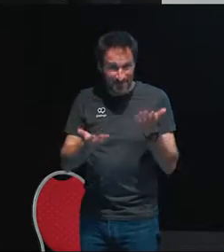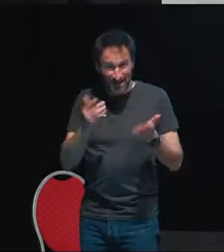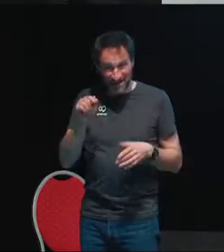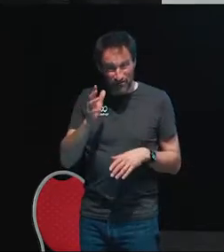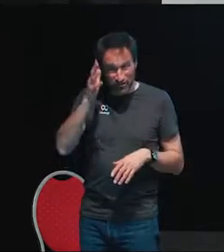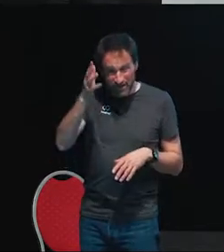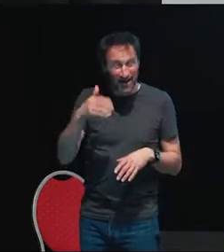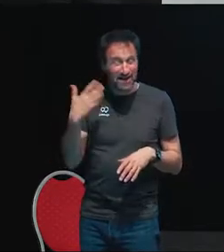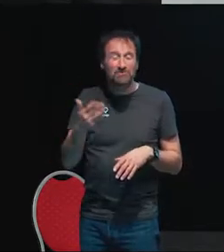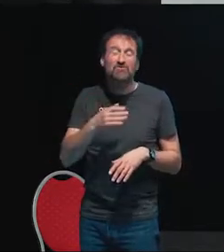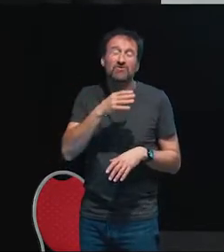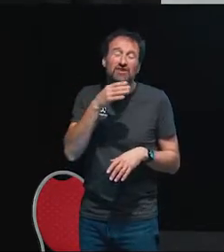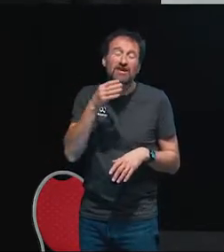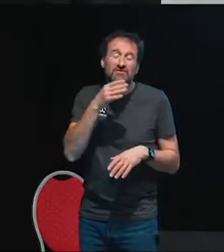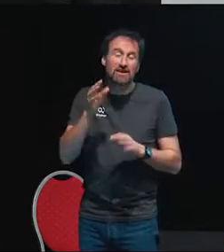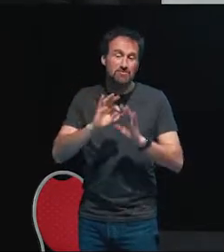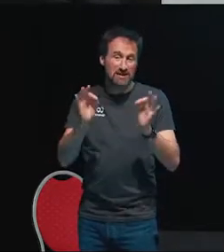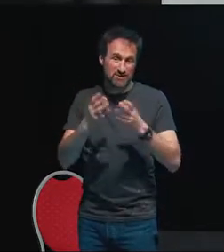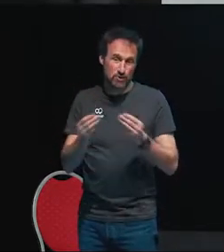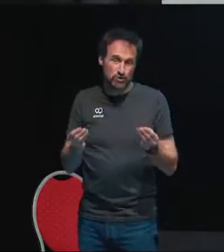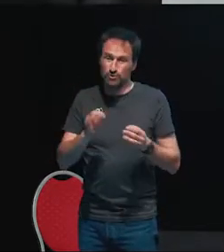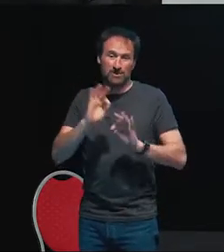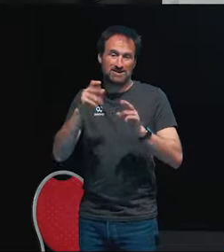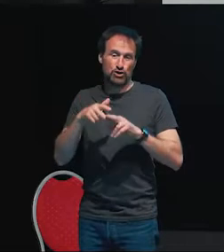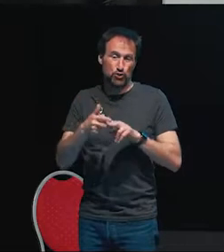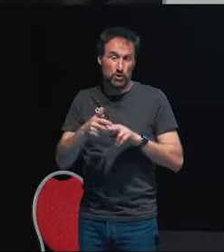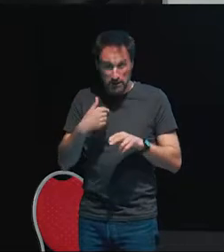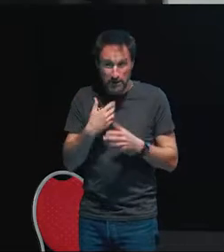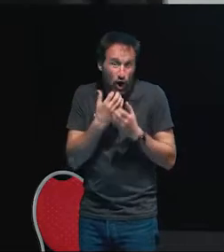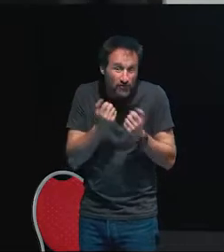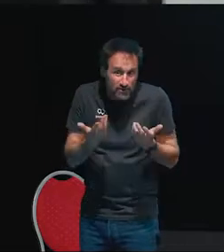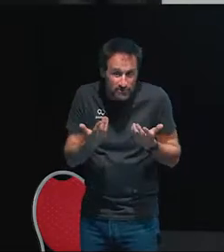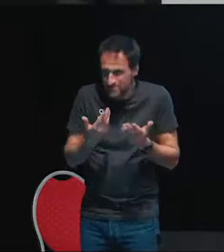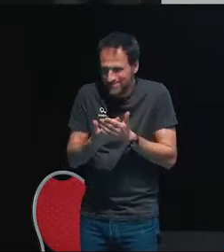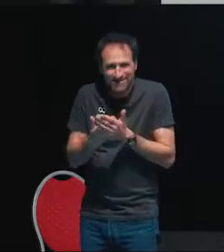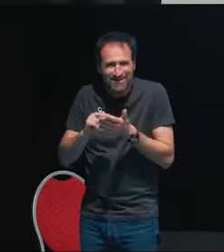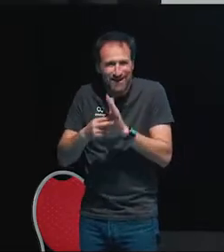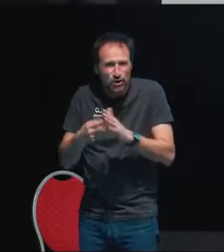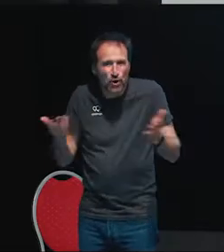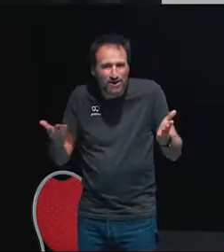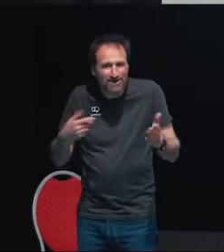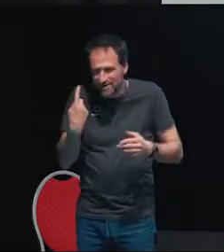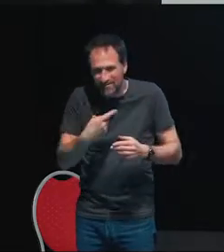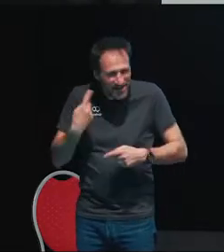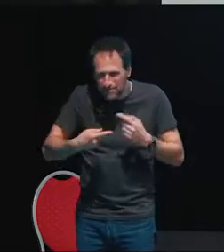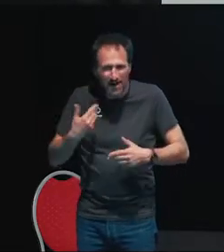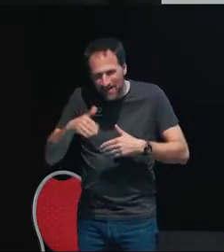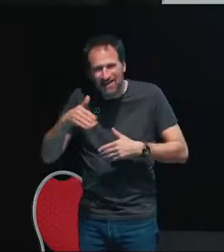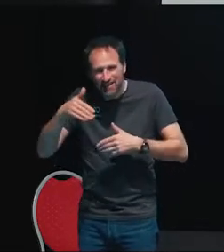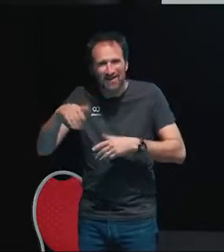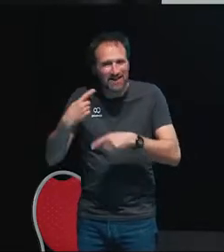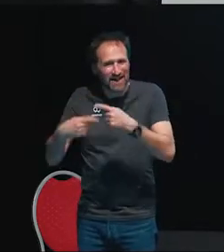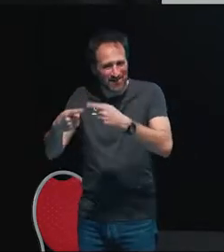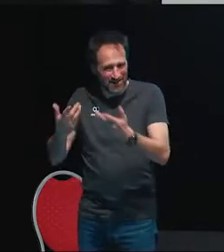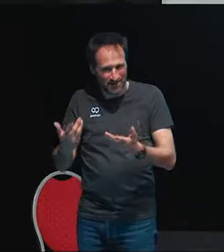better by then I hope so I mean that's the point of technology right we keep advancing and if we just get